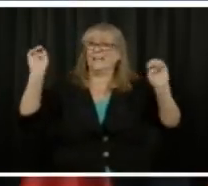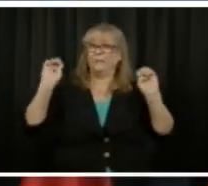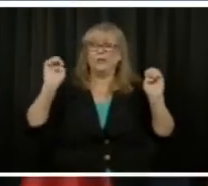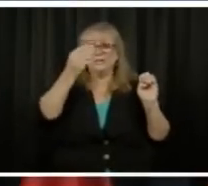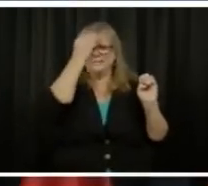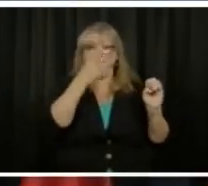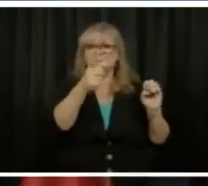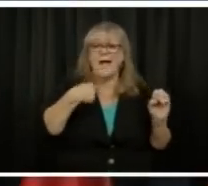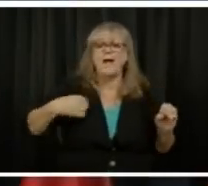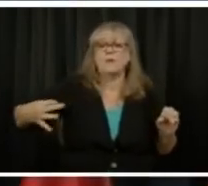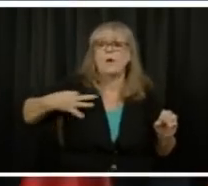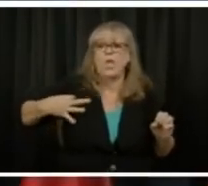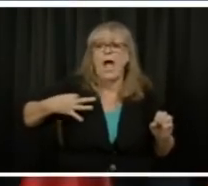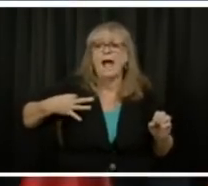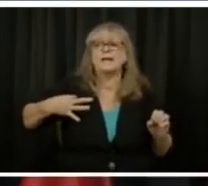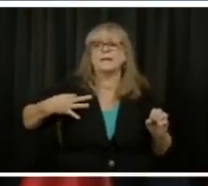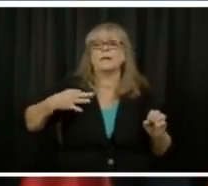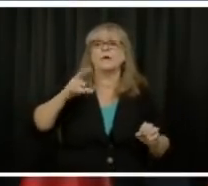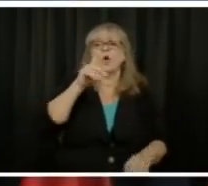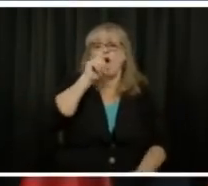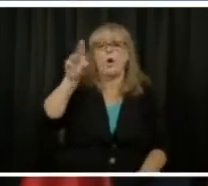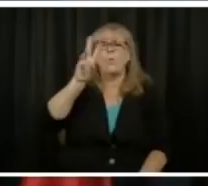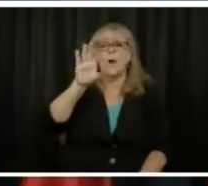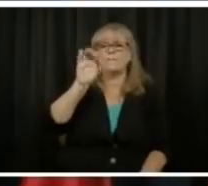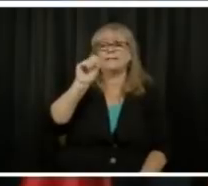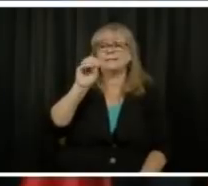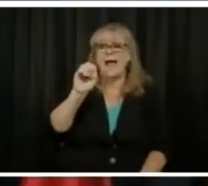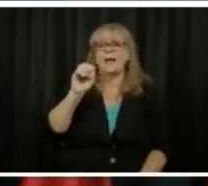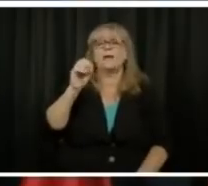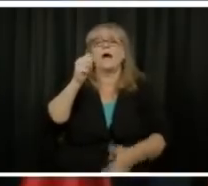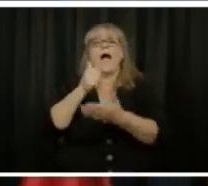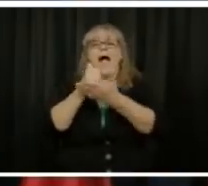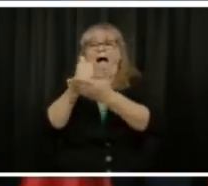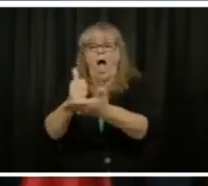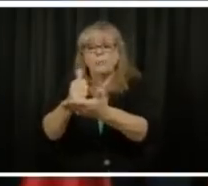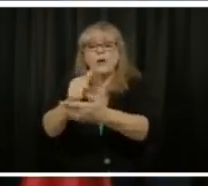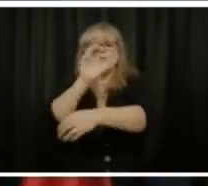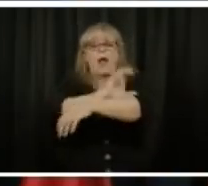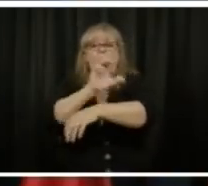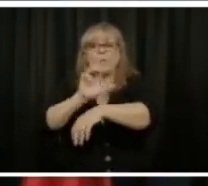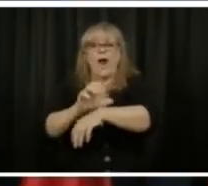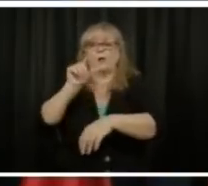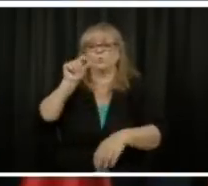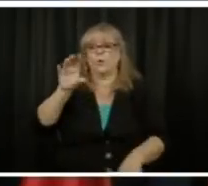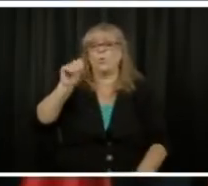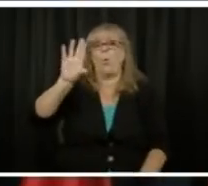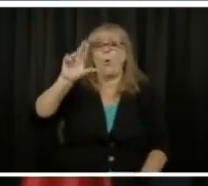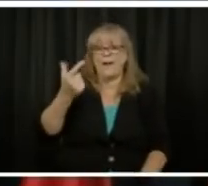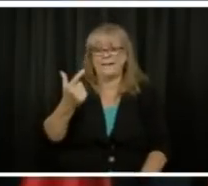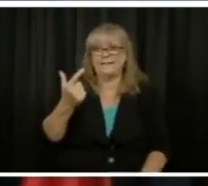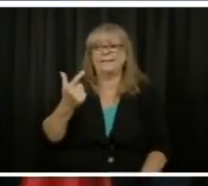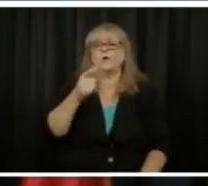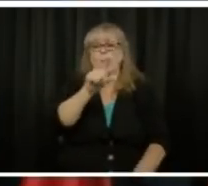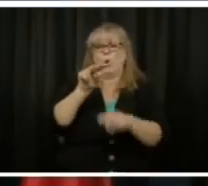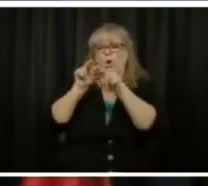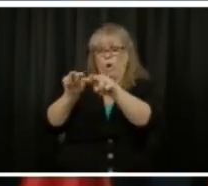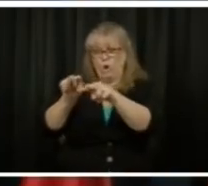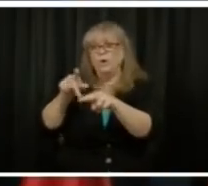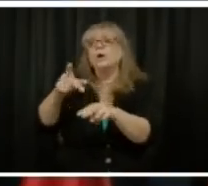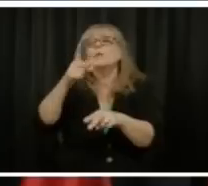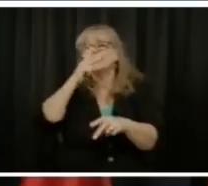helpcoloradonow.org. That's emergency help for community nonprofits that can show that they can get that help right back out to the community. It could be